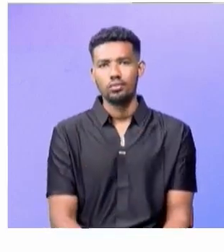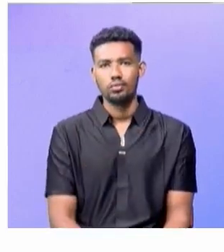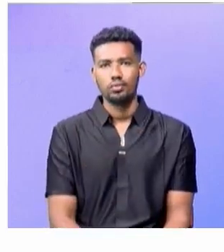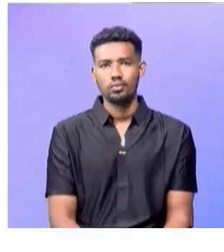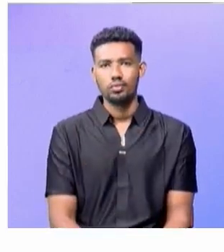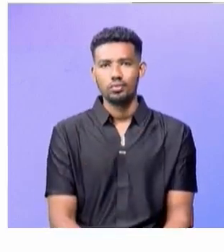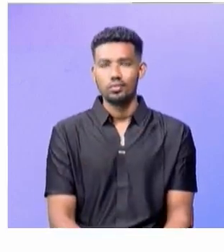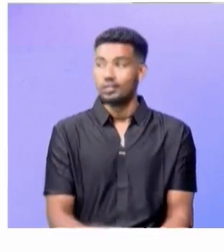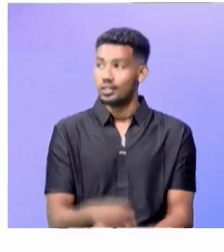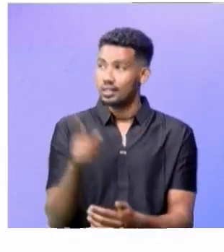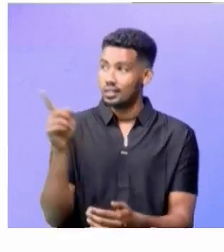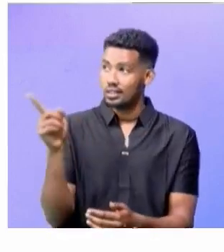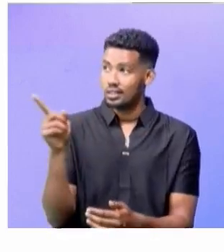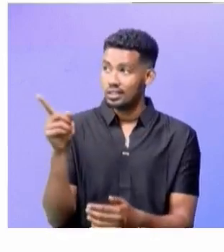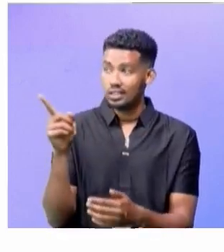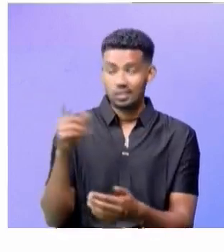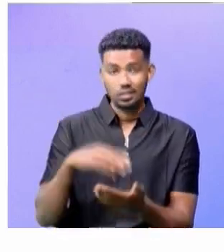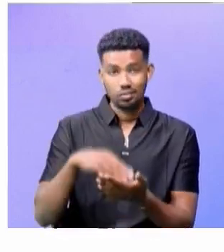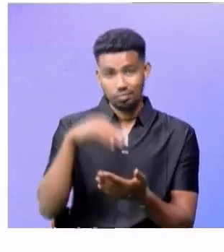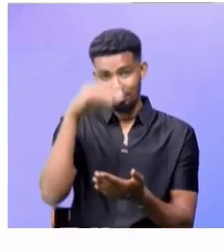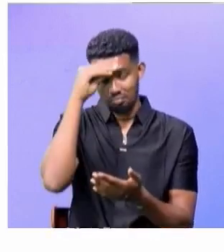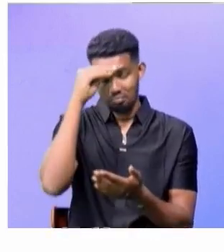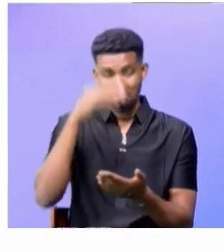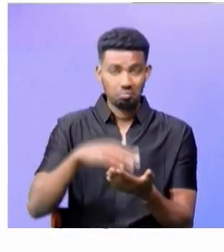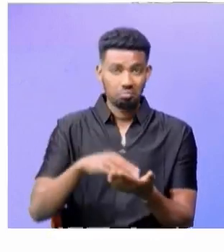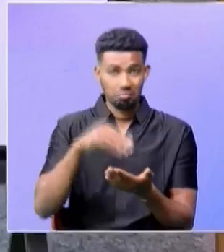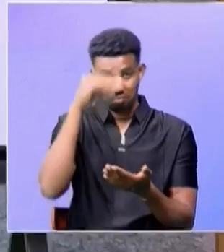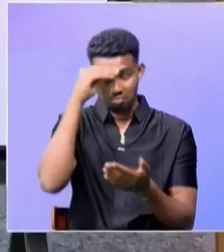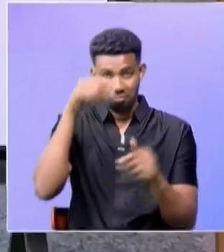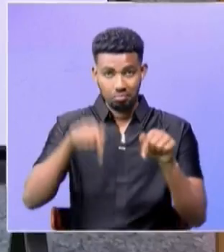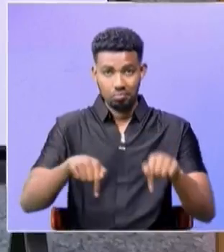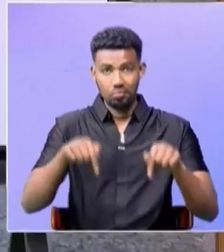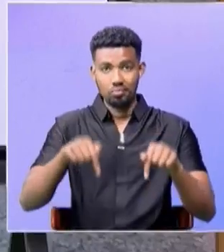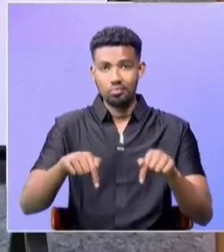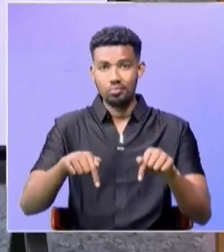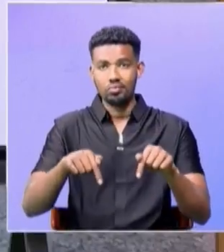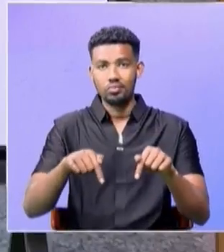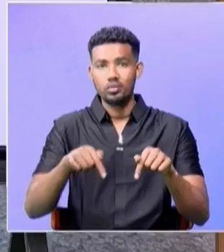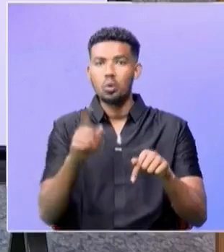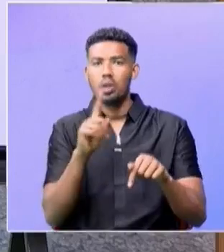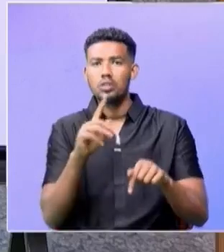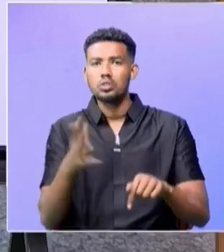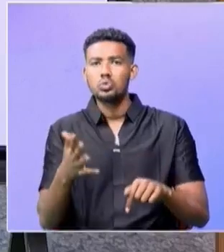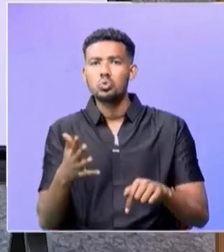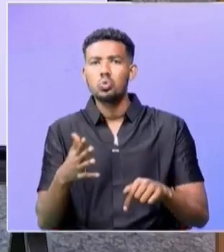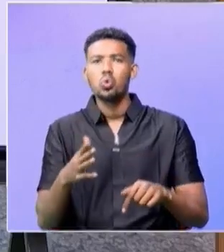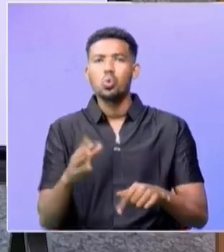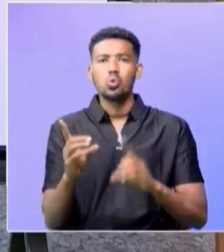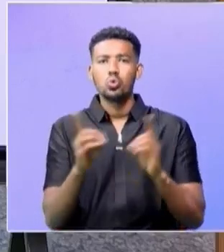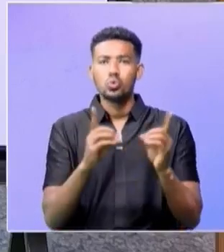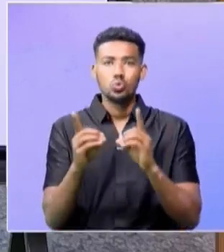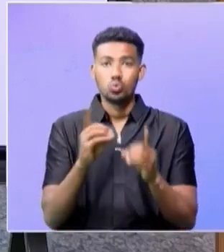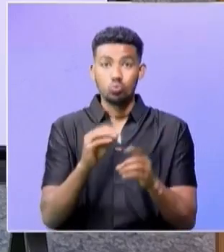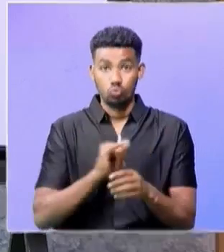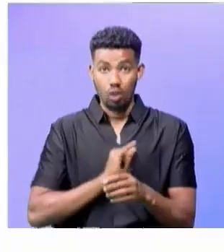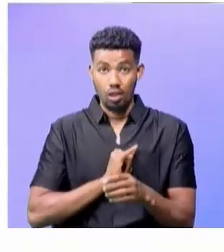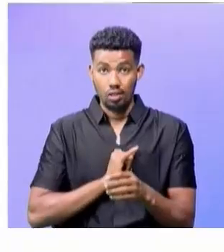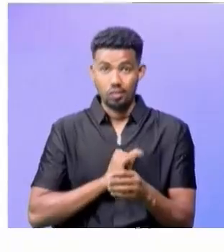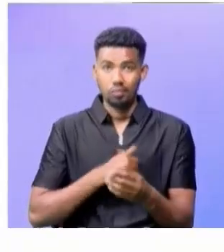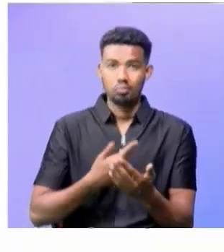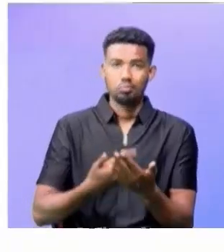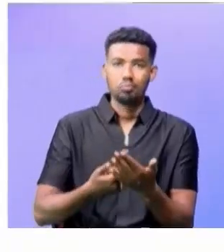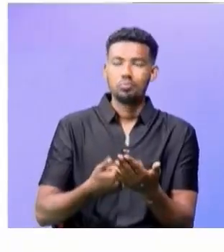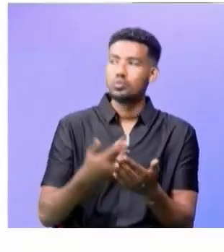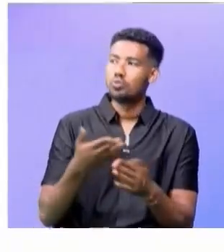Students, this is the lesson so do I. Before we start so do I, let me remember you some vocabularies